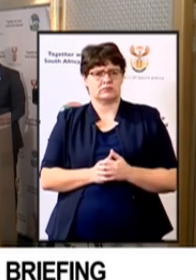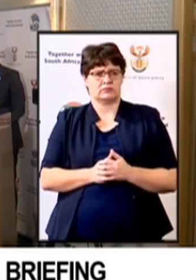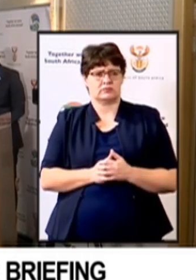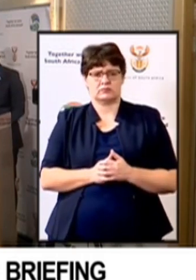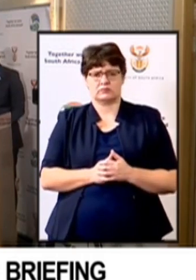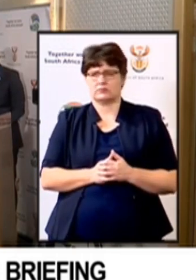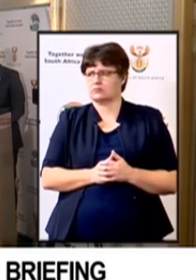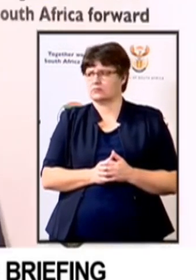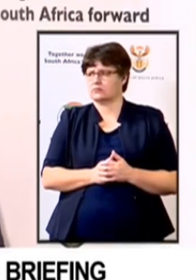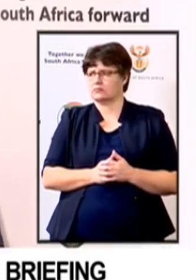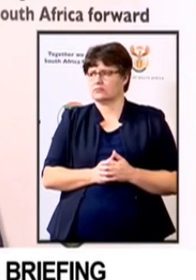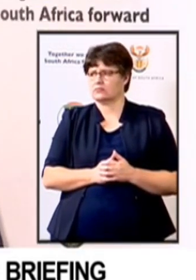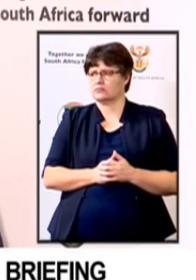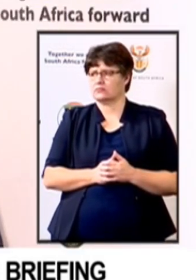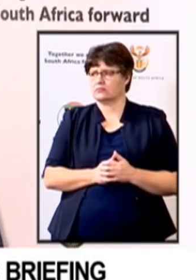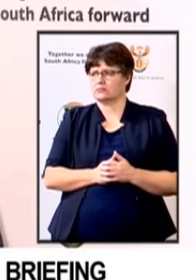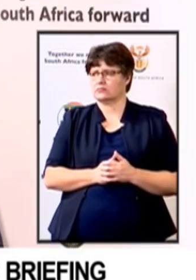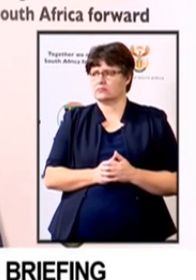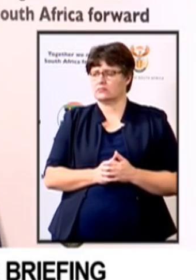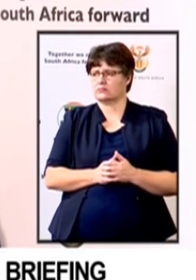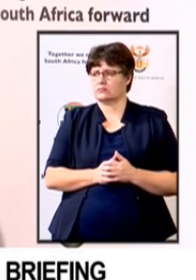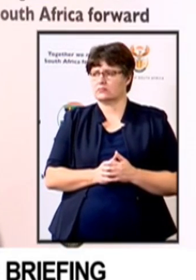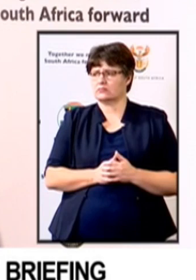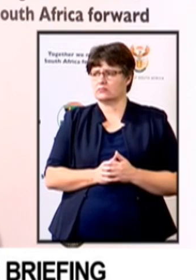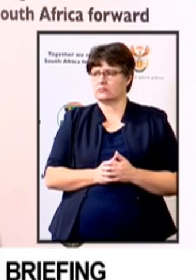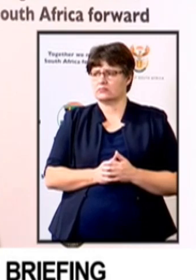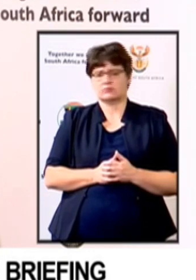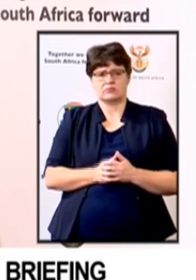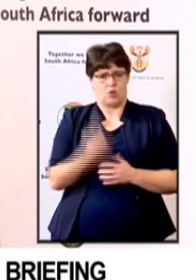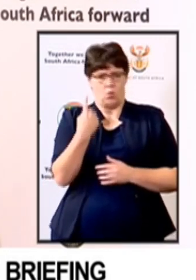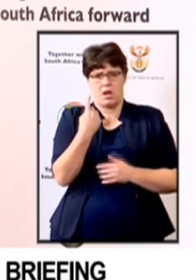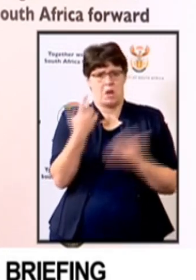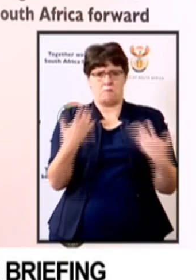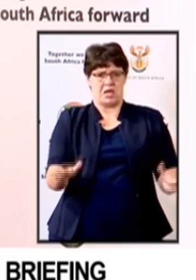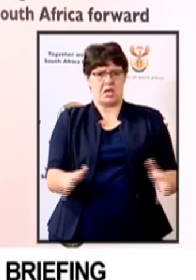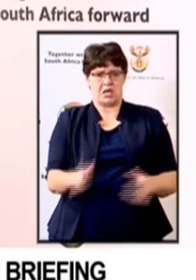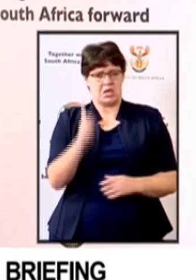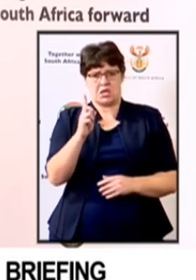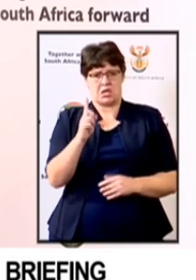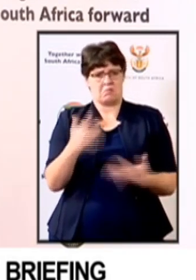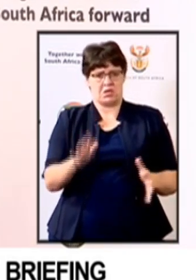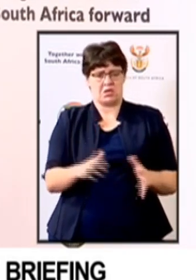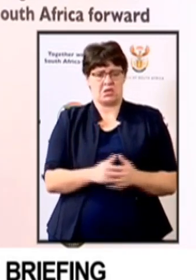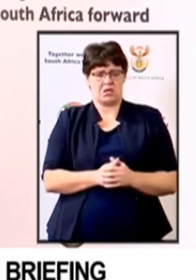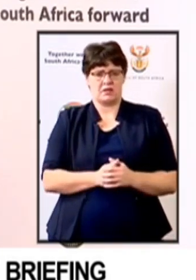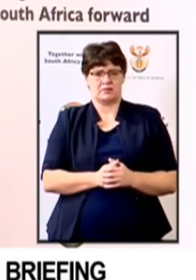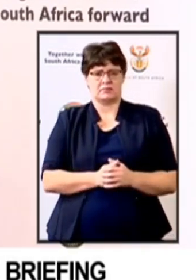Okay, let's take another one. No, that was it. That was the final question. Thanks.